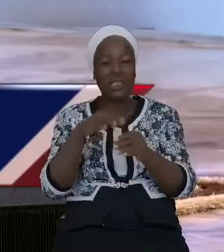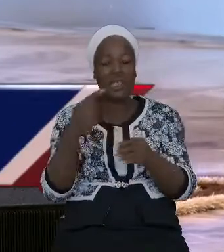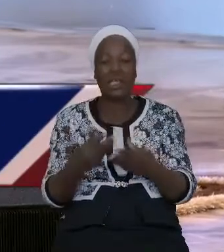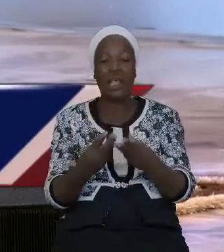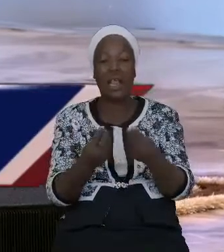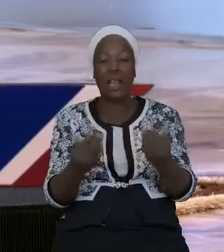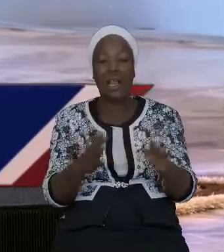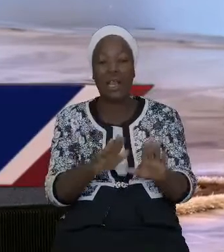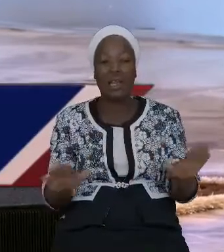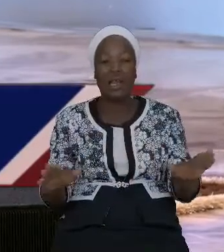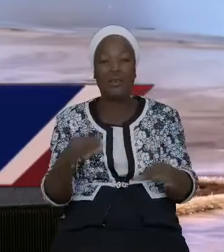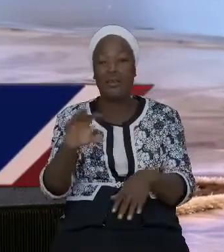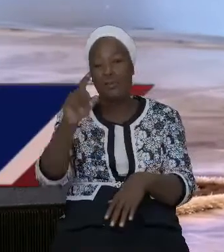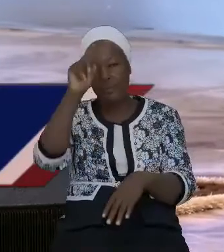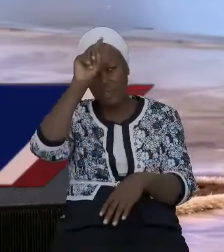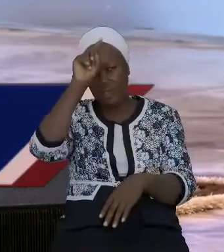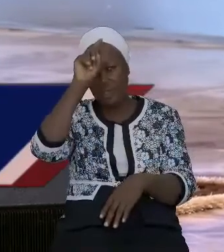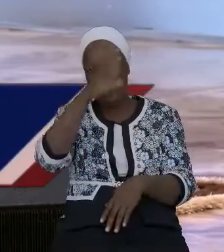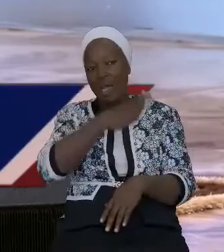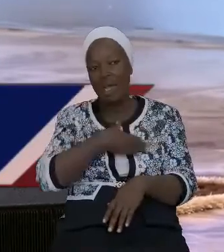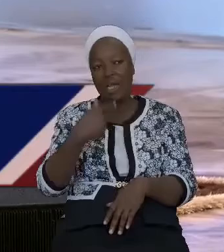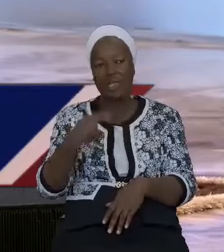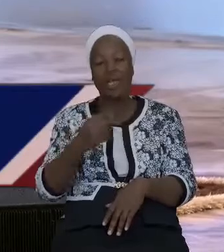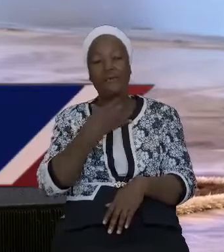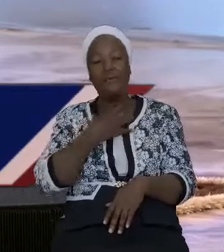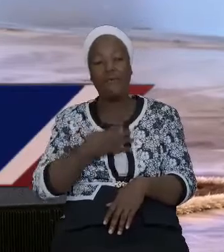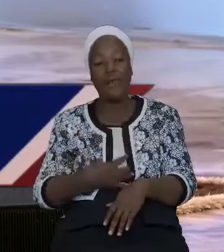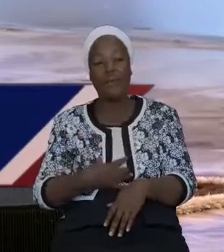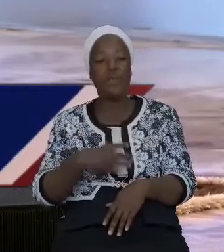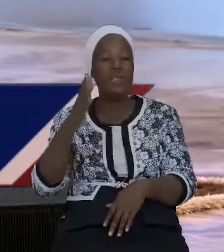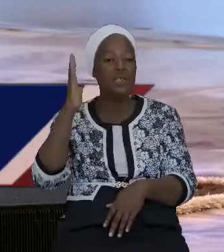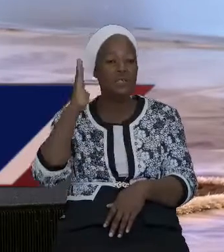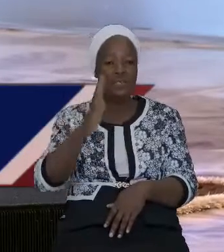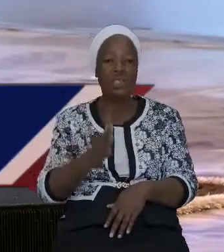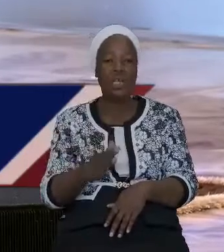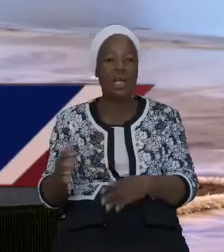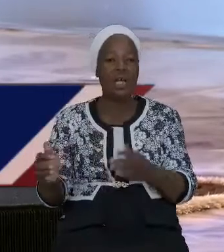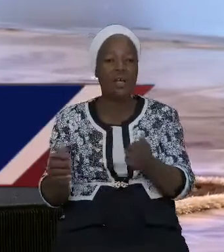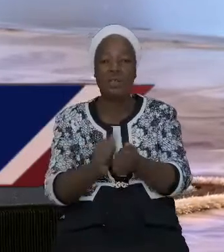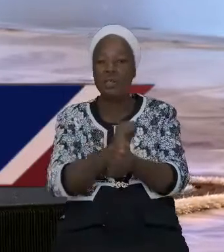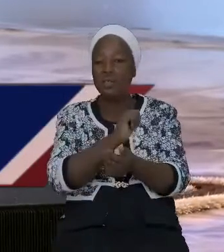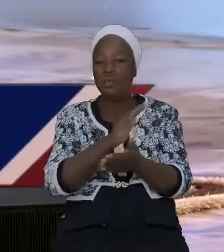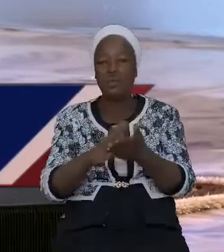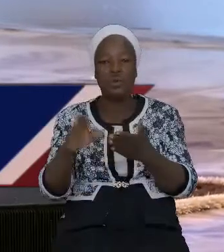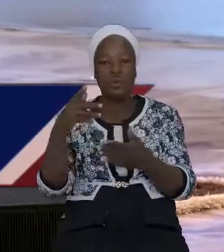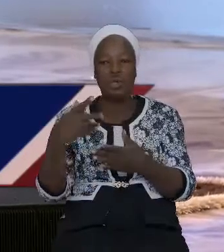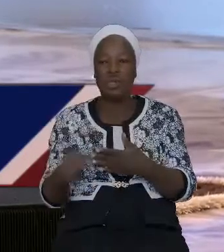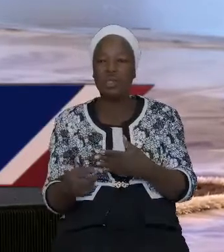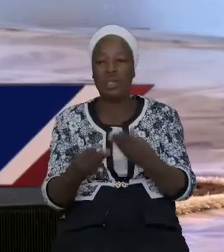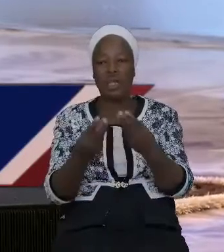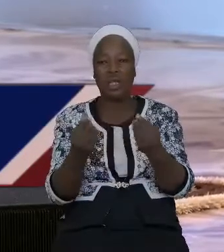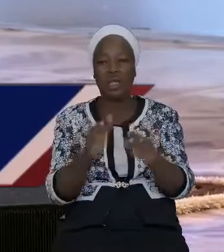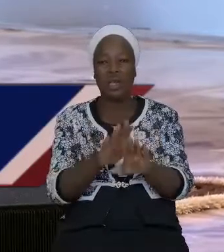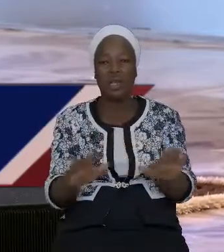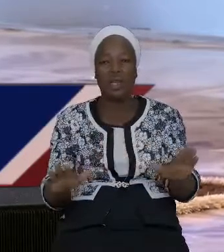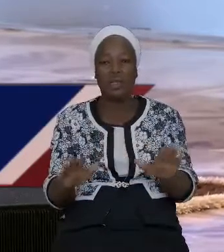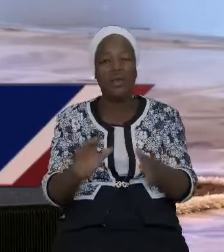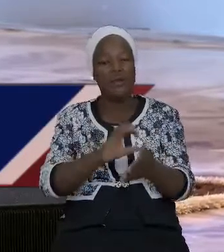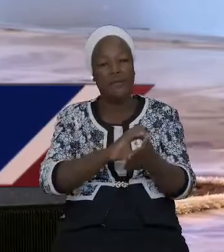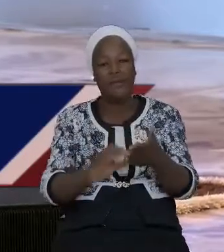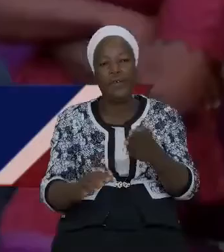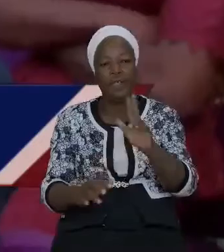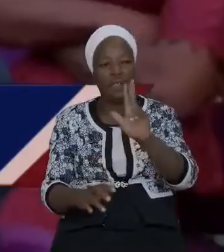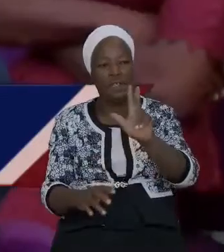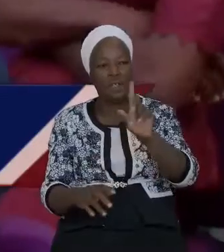the land of Egypt, and the famine shall consume the land. Look at verse